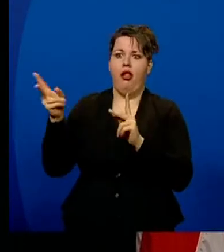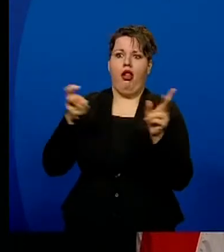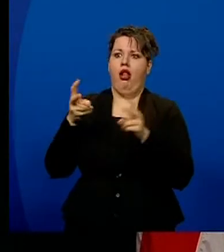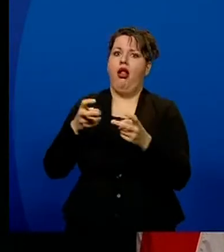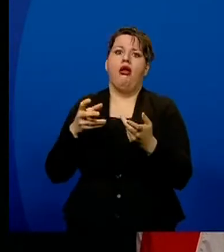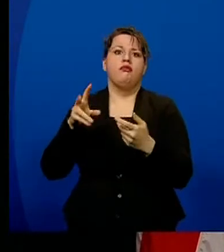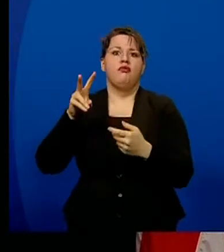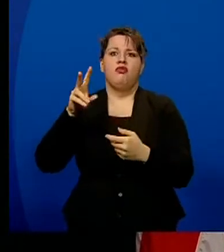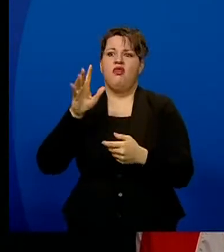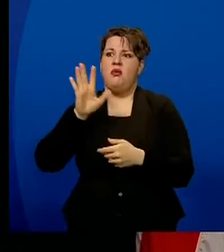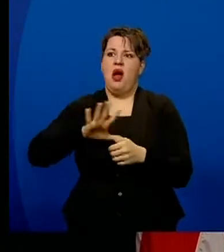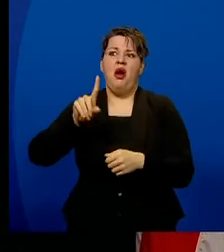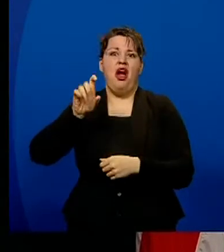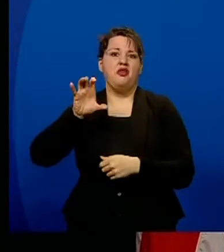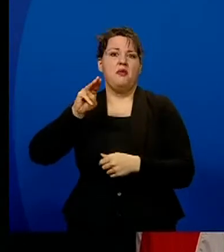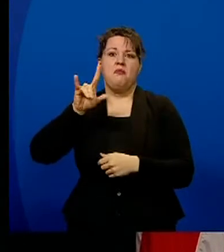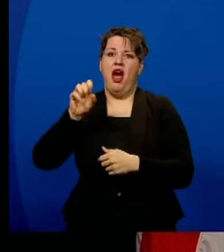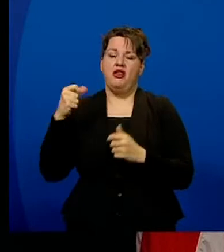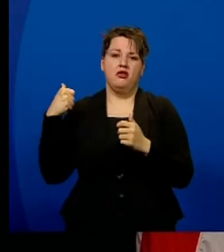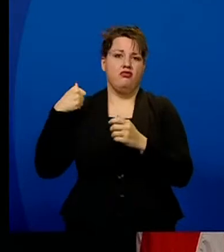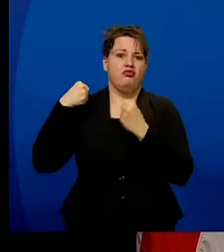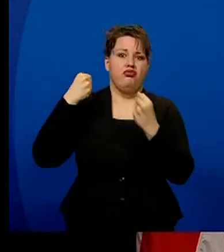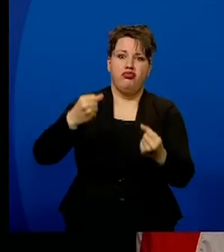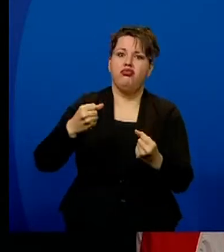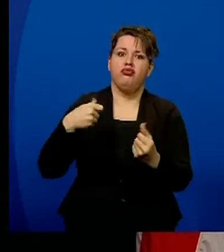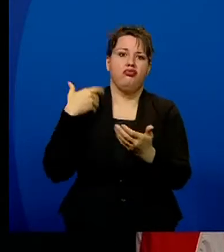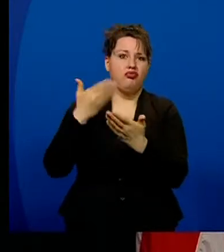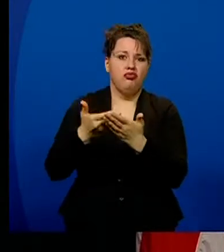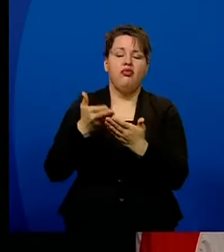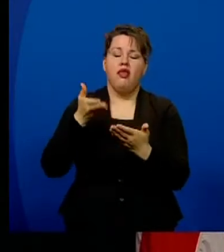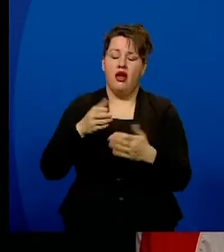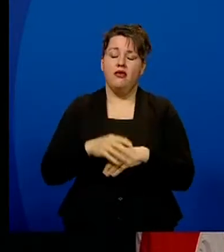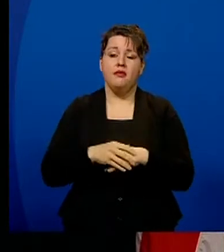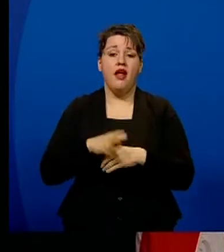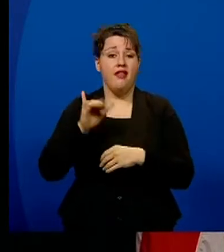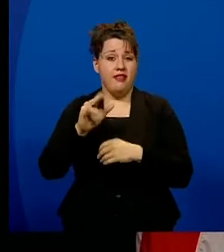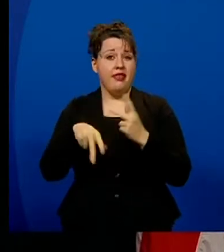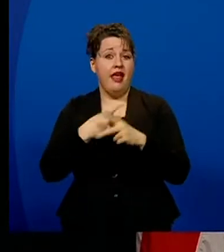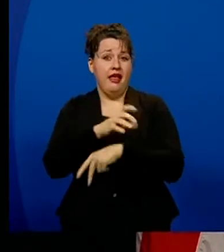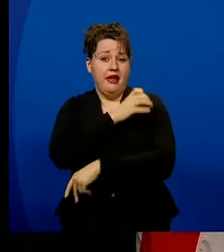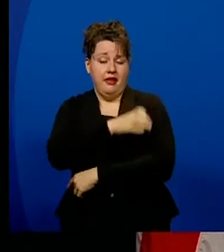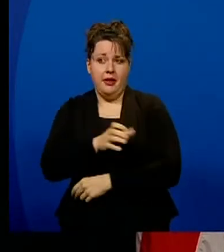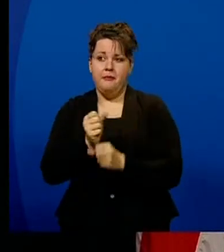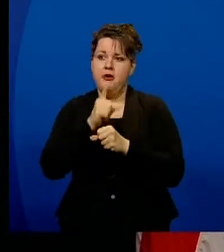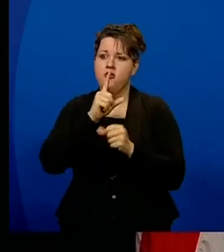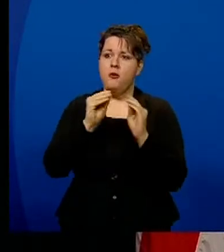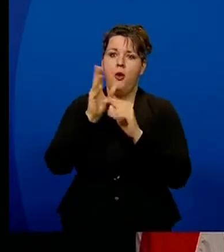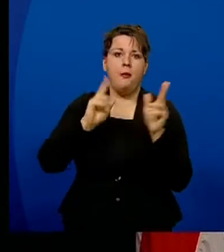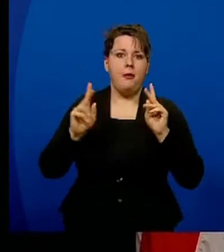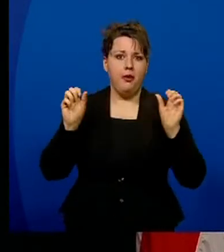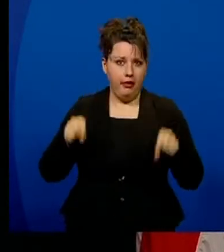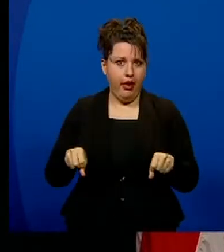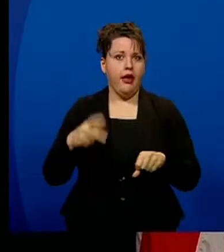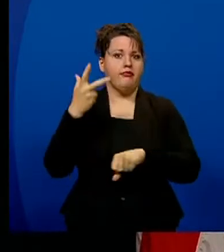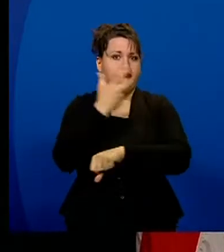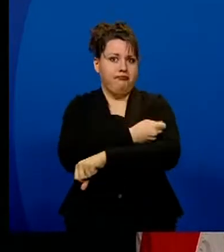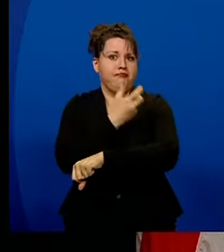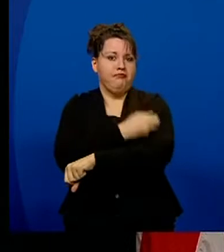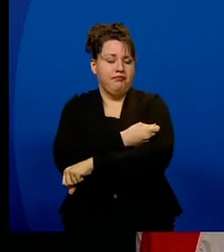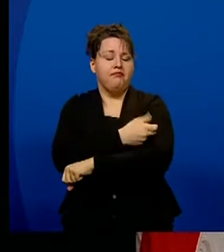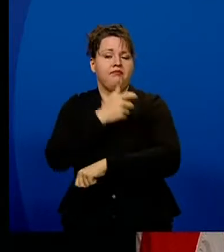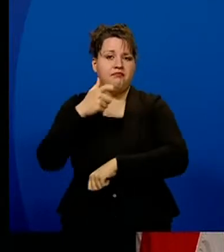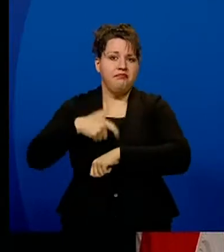100 miles away. Not only does this type of clinic ensure that more individuals are vaccinated in a timely manner, it